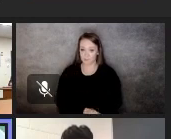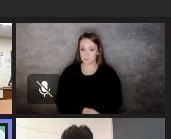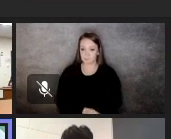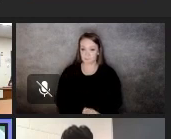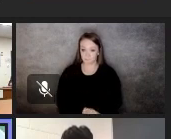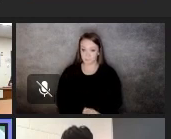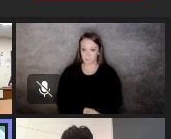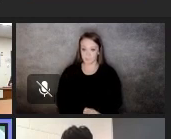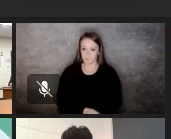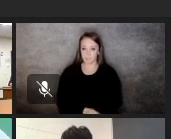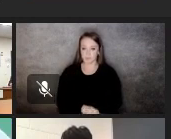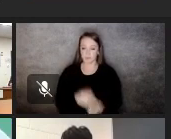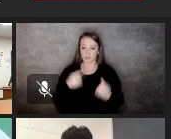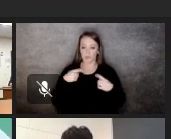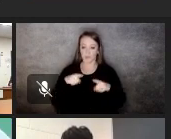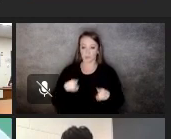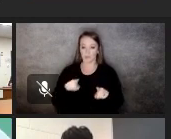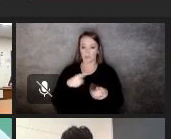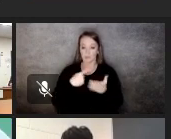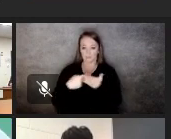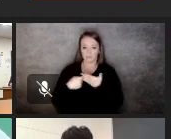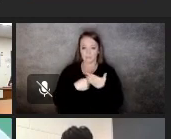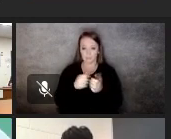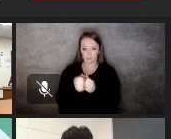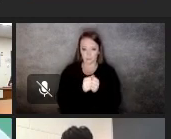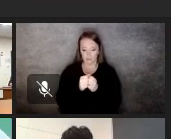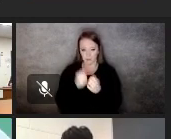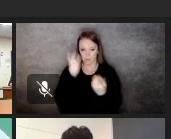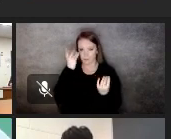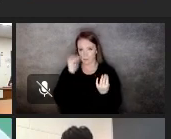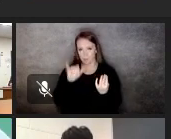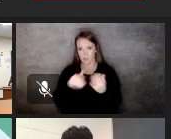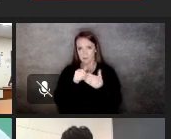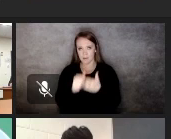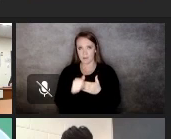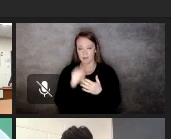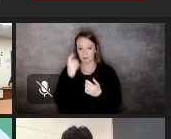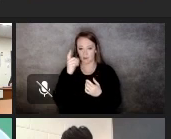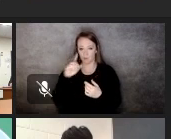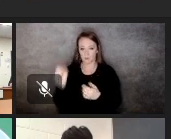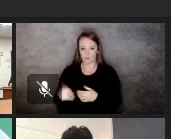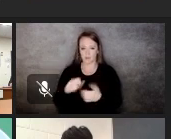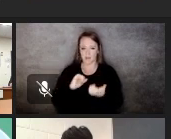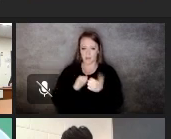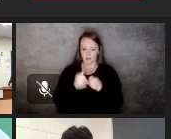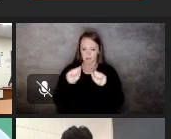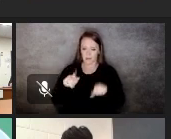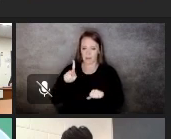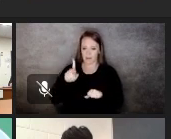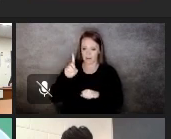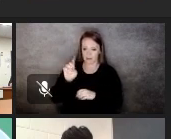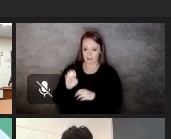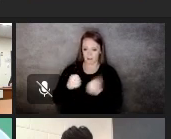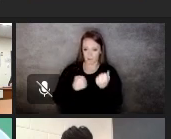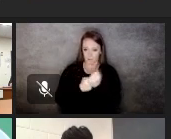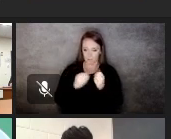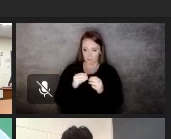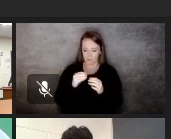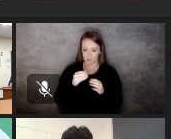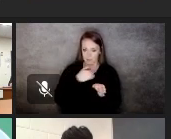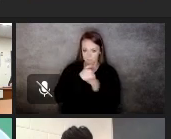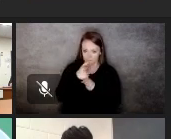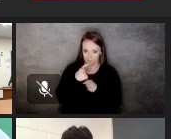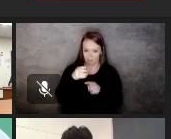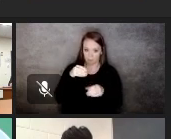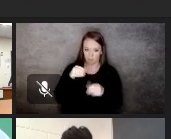this work together, just thinking about this guiding question, how might the KDE support the field in VPA standards implementation? And we will have